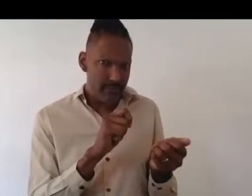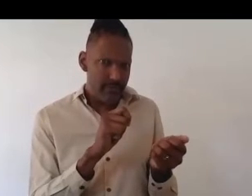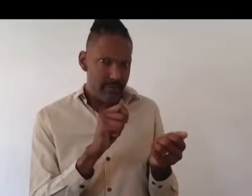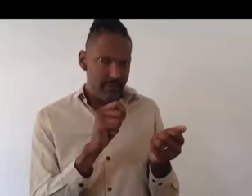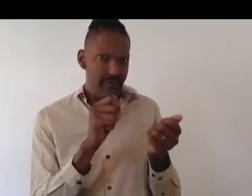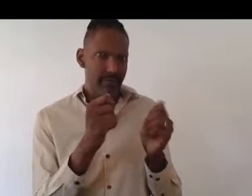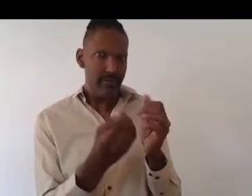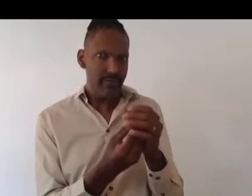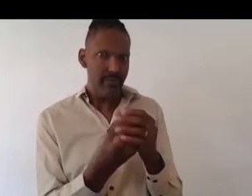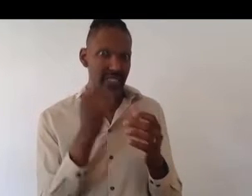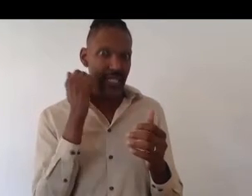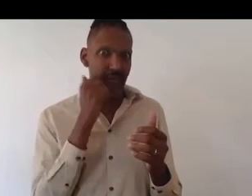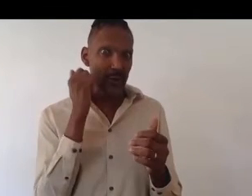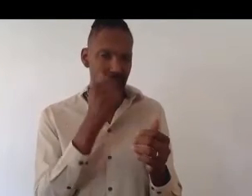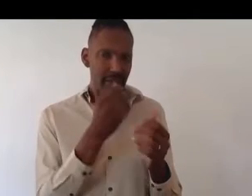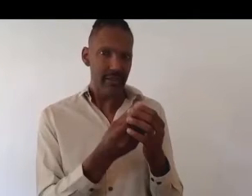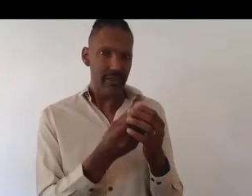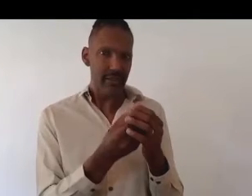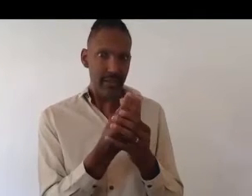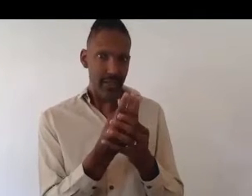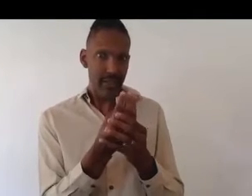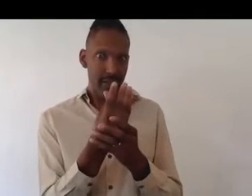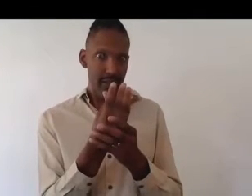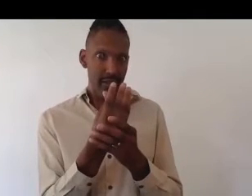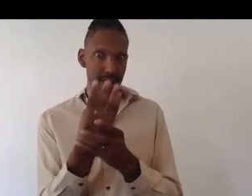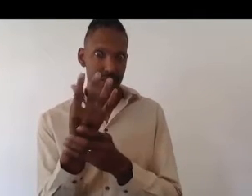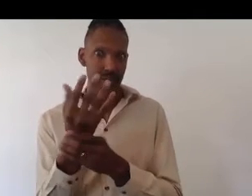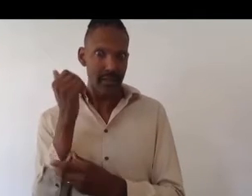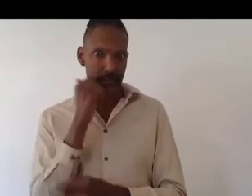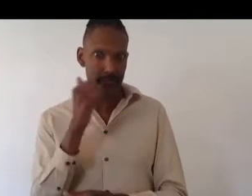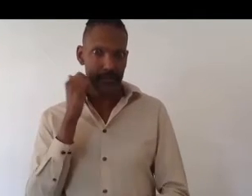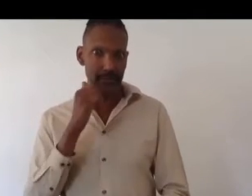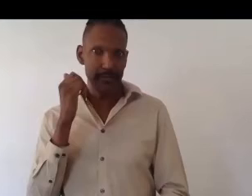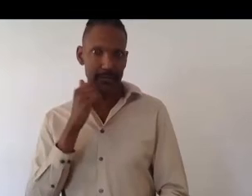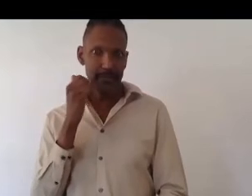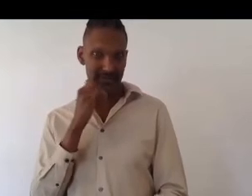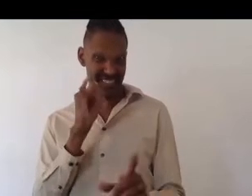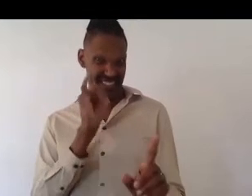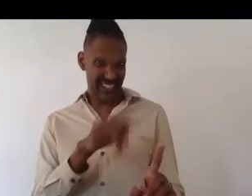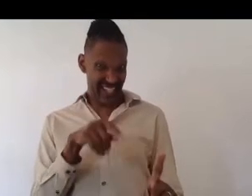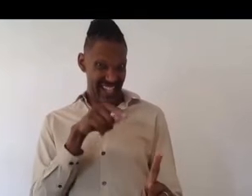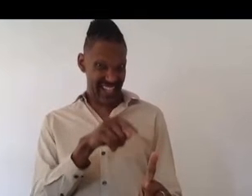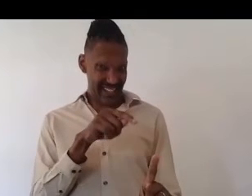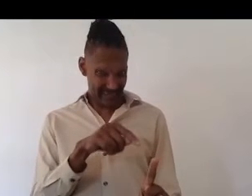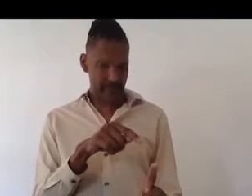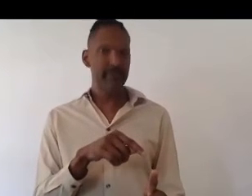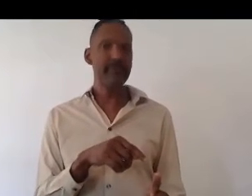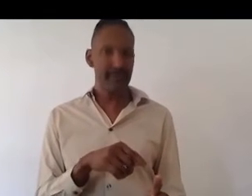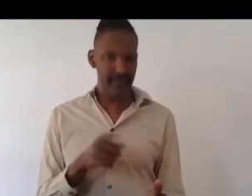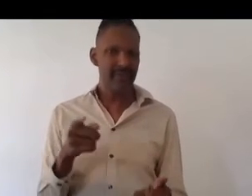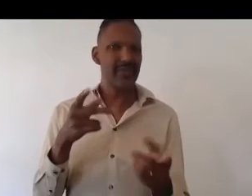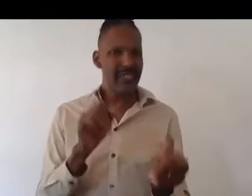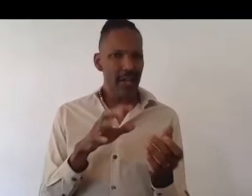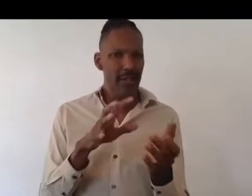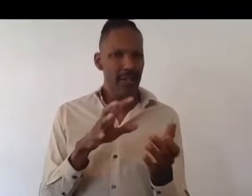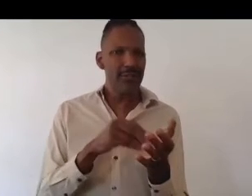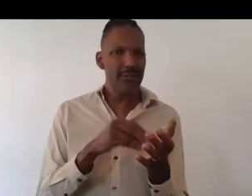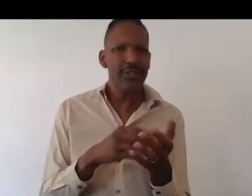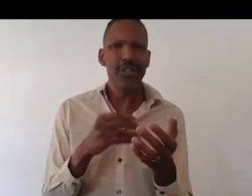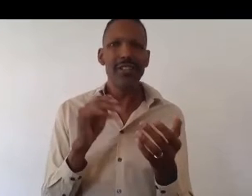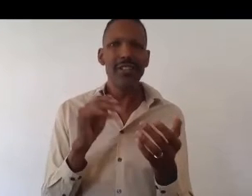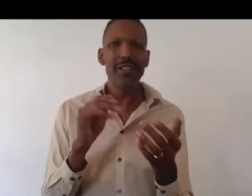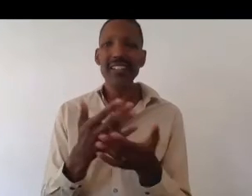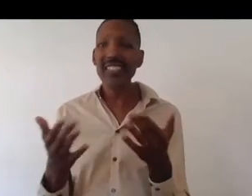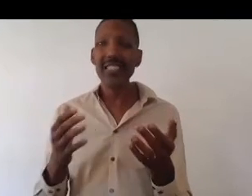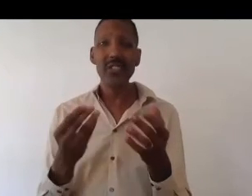can notice that living things grow and change. If they get what they need to survive and thrive, we can learn through hands-on